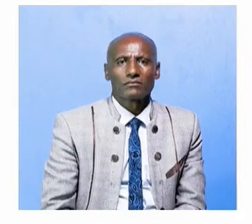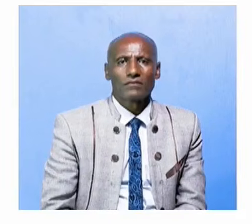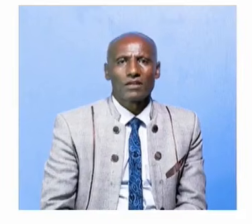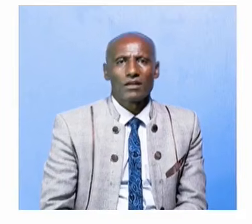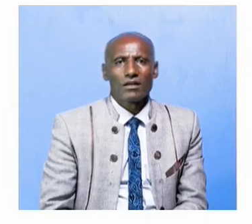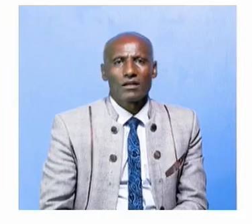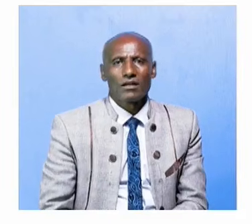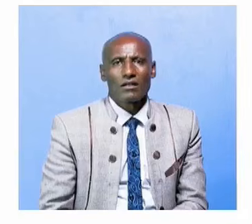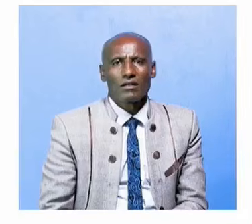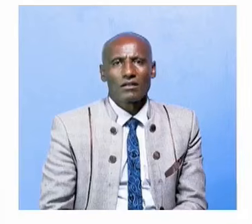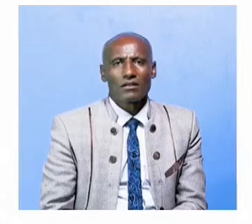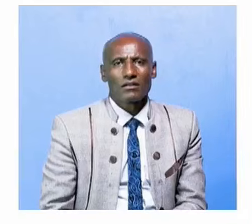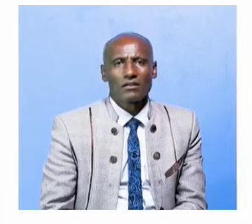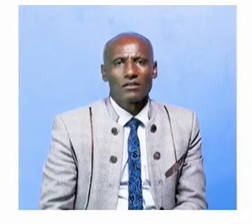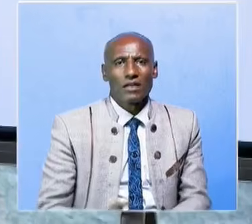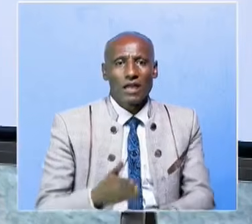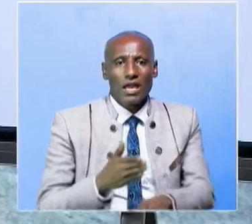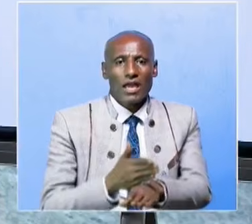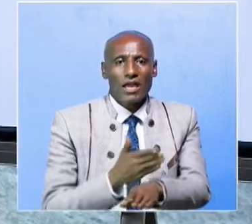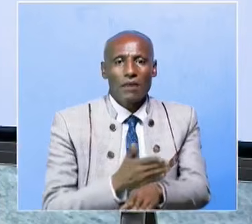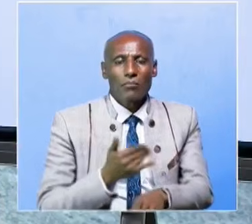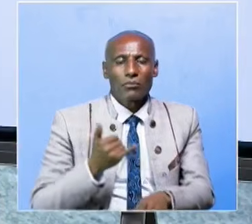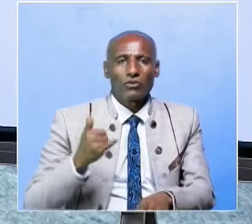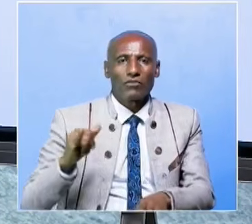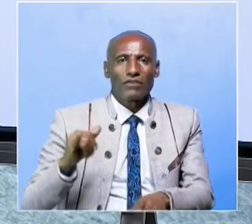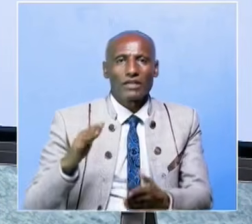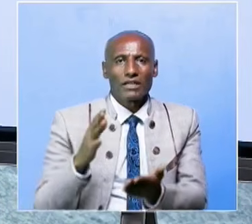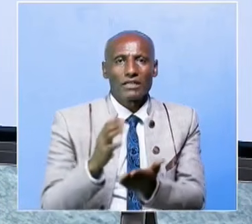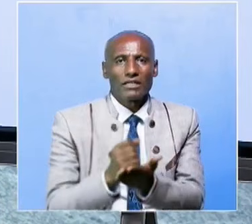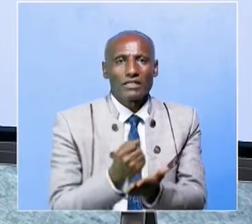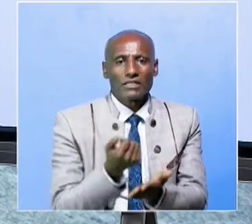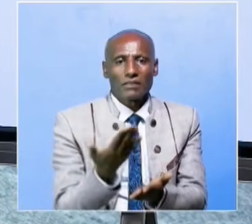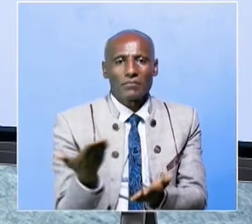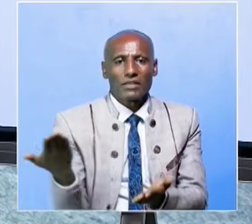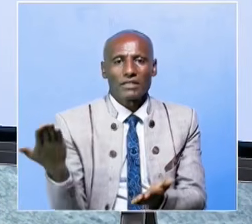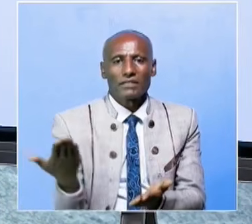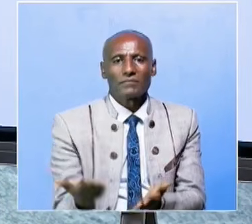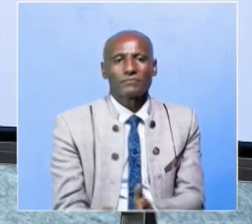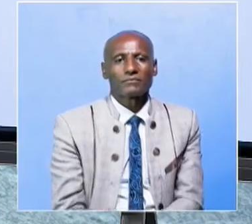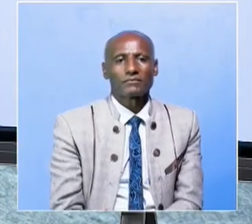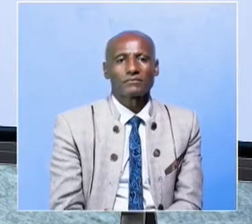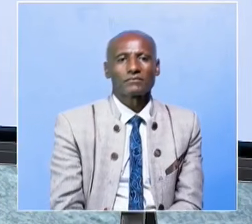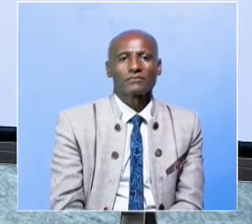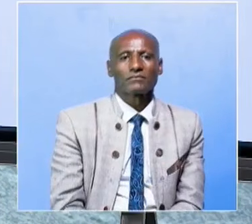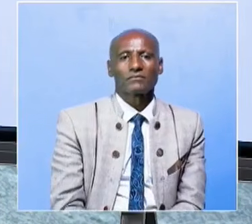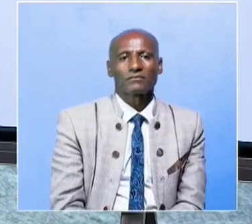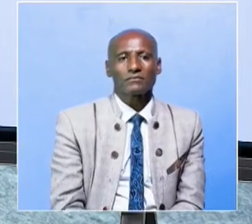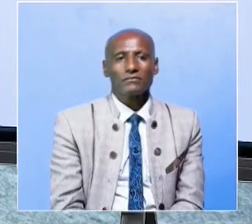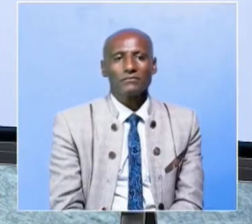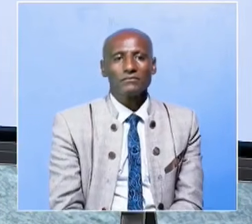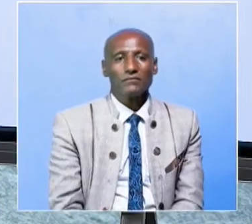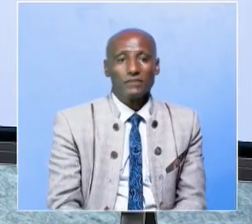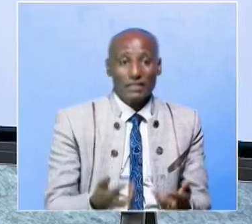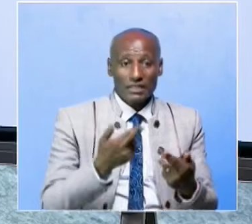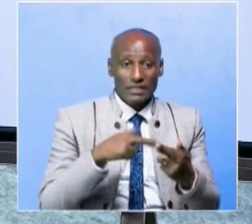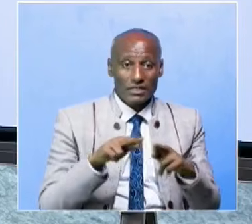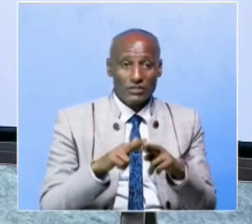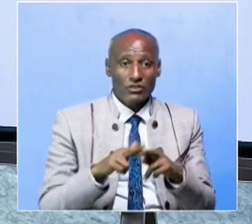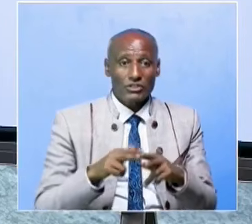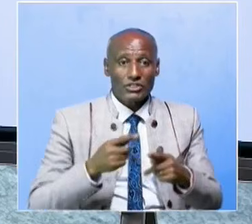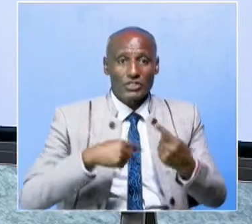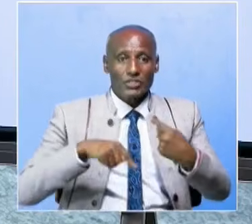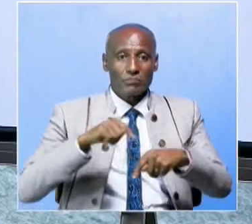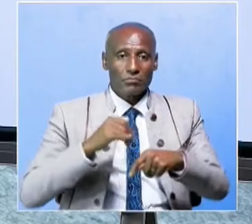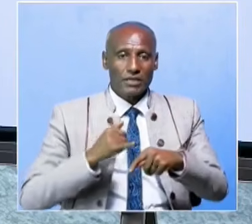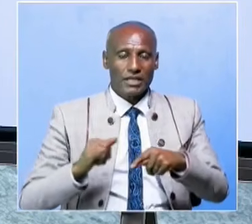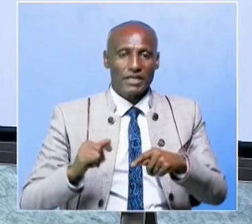improving something. This is improving something, while restoration is bringing back